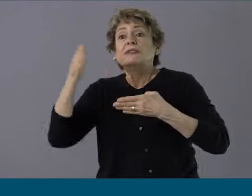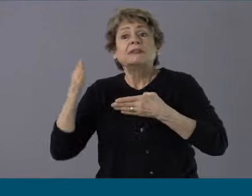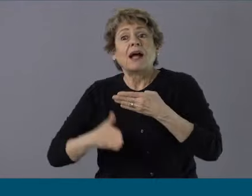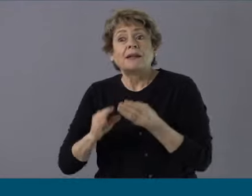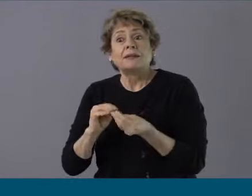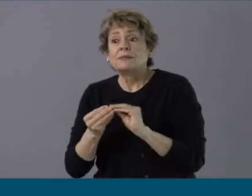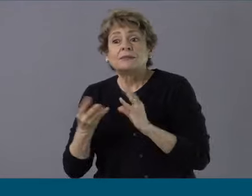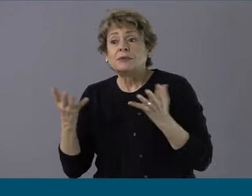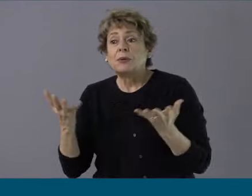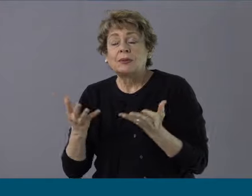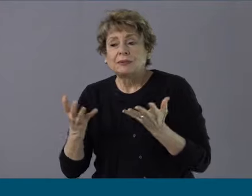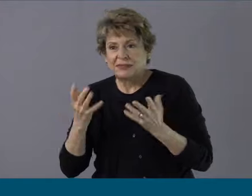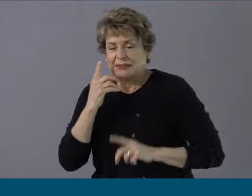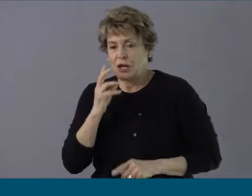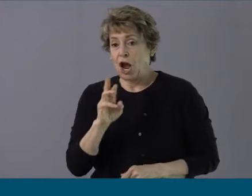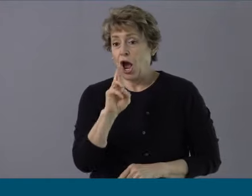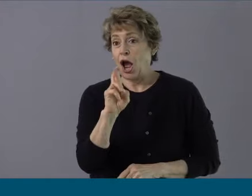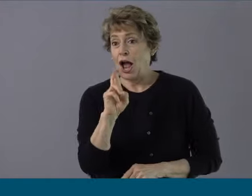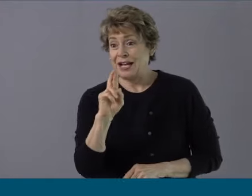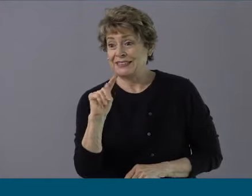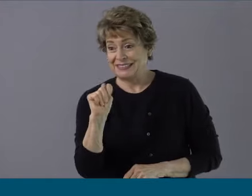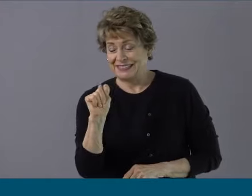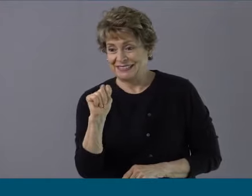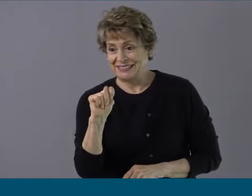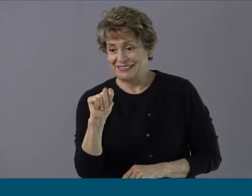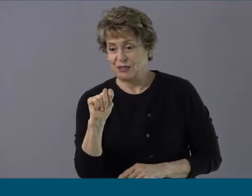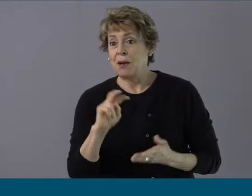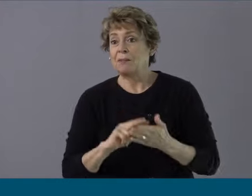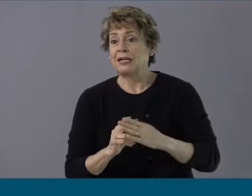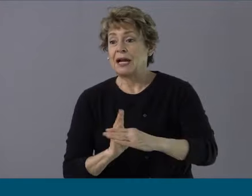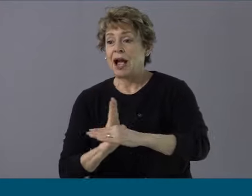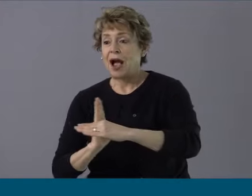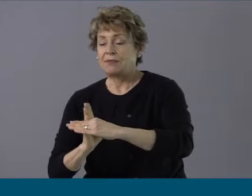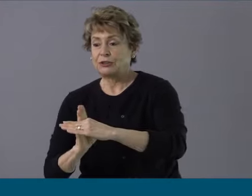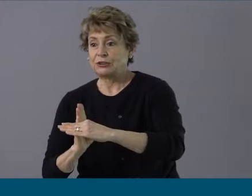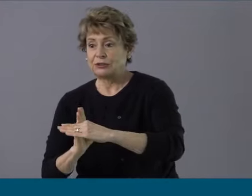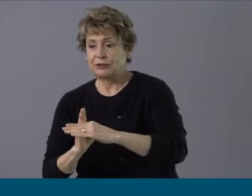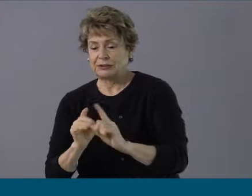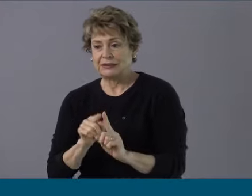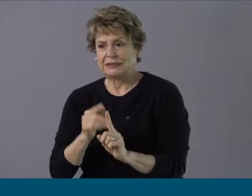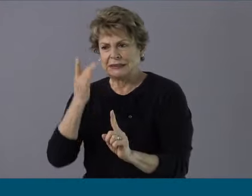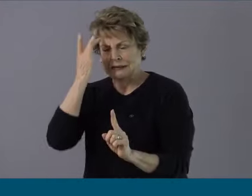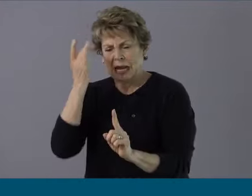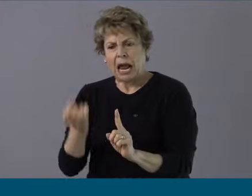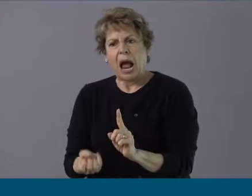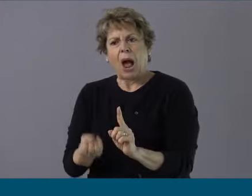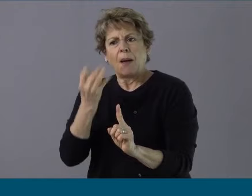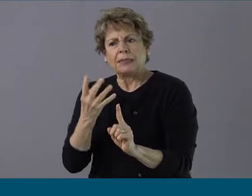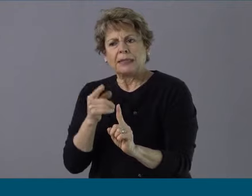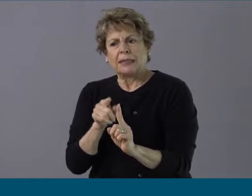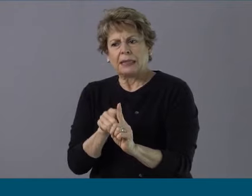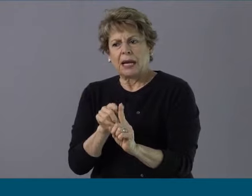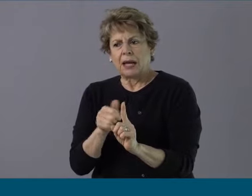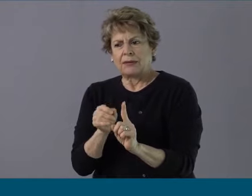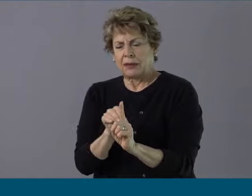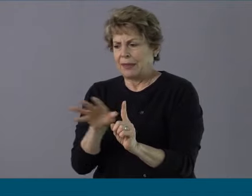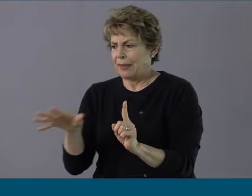who become infected by an infectious person. This is how the disease is